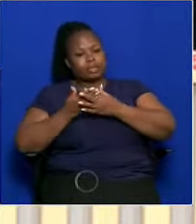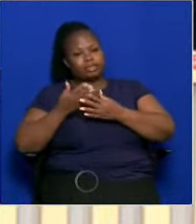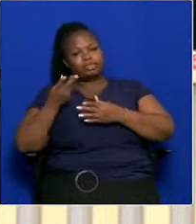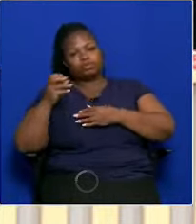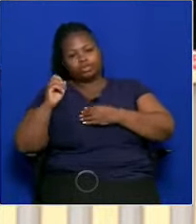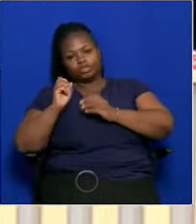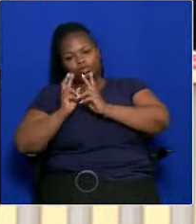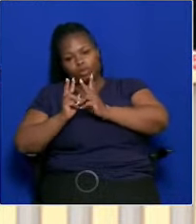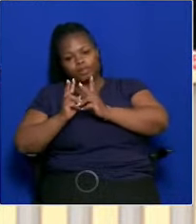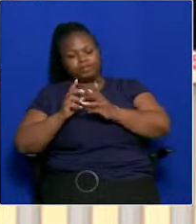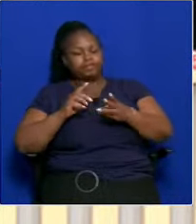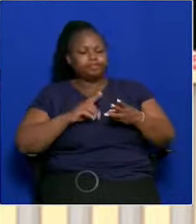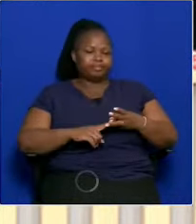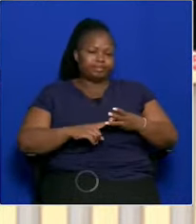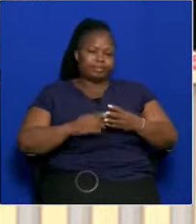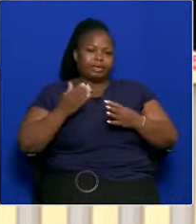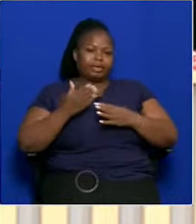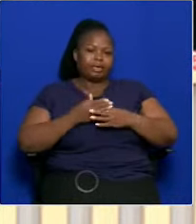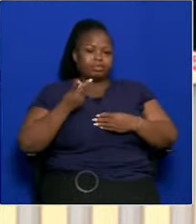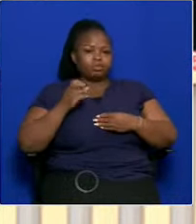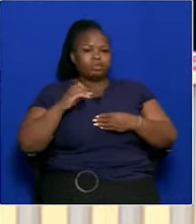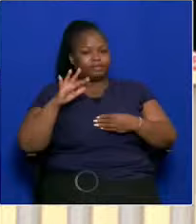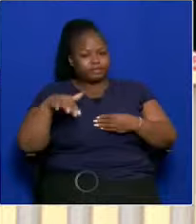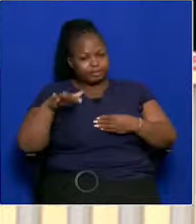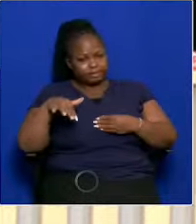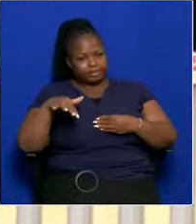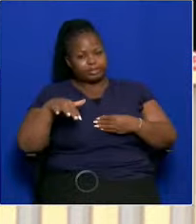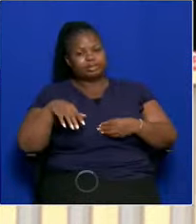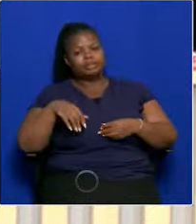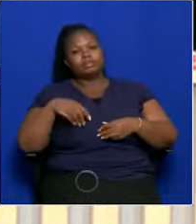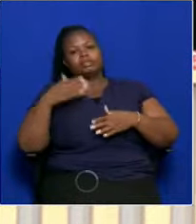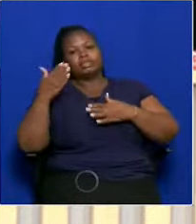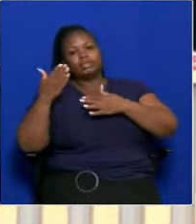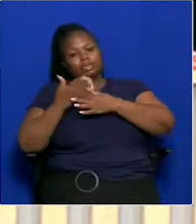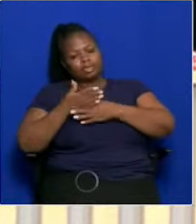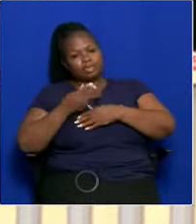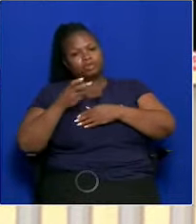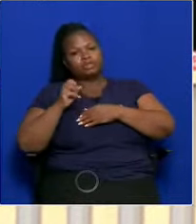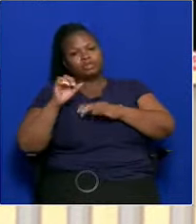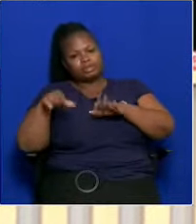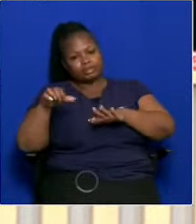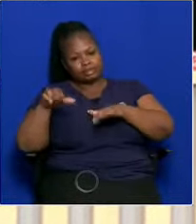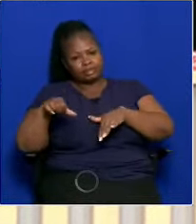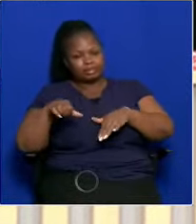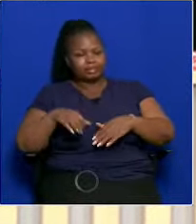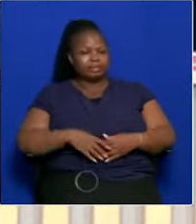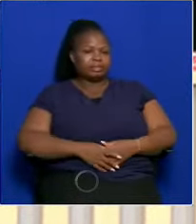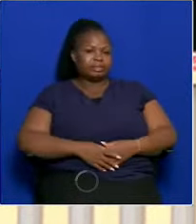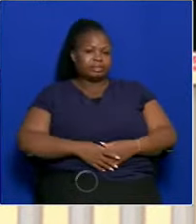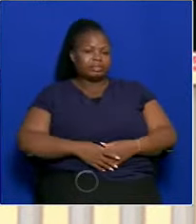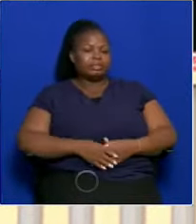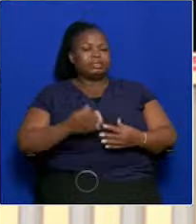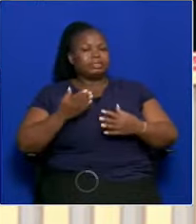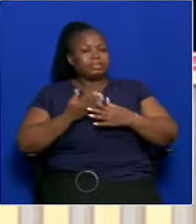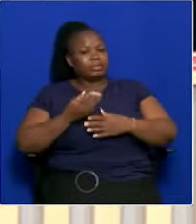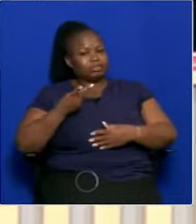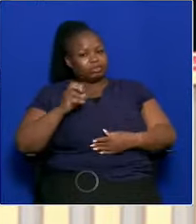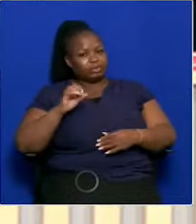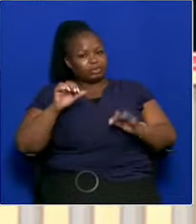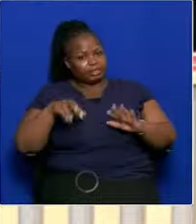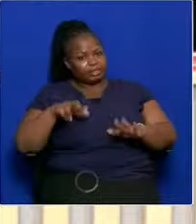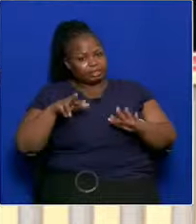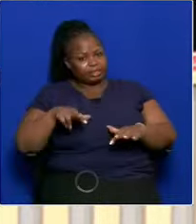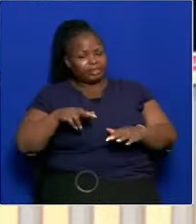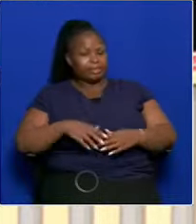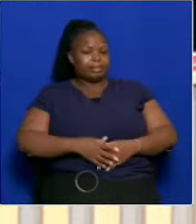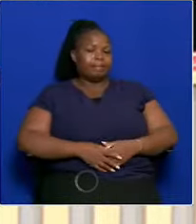case in 2015, a case in 2016, case in 2018. There's